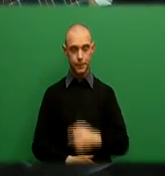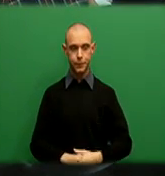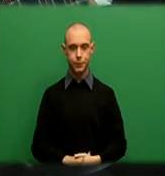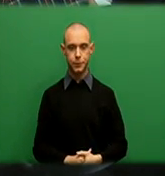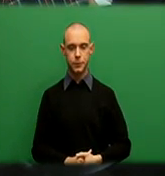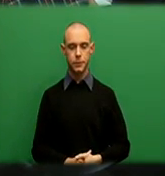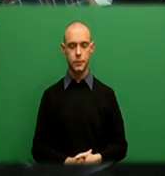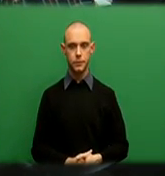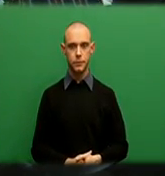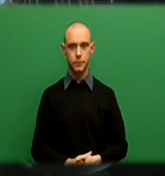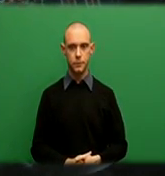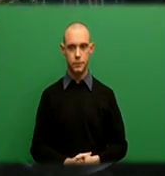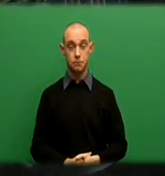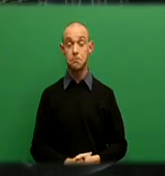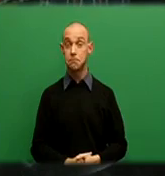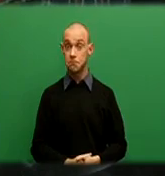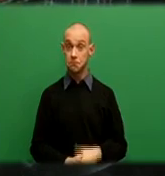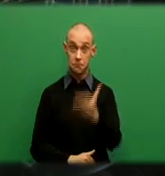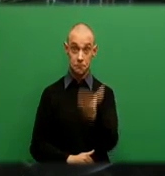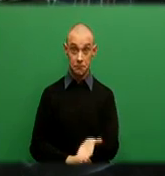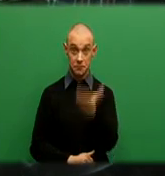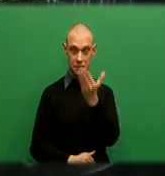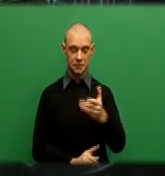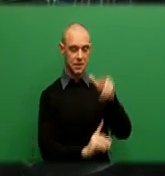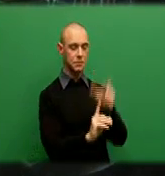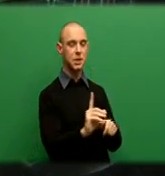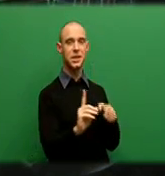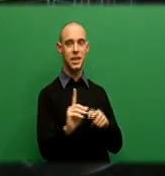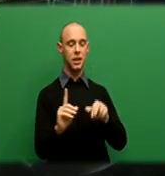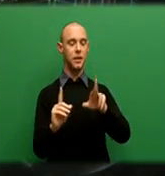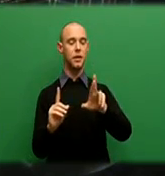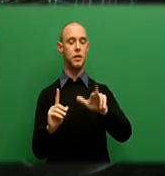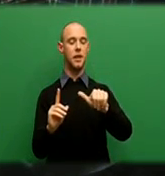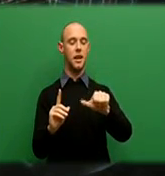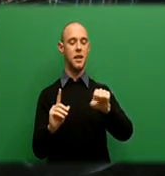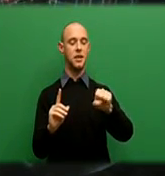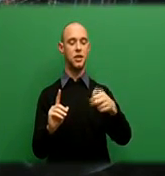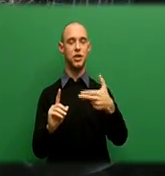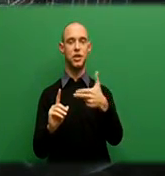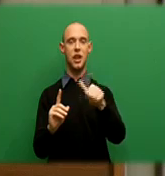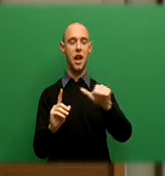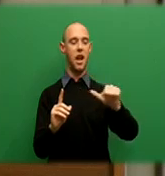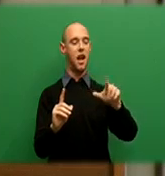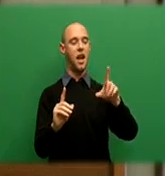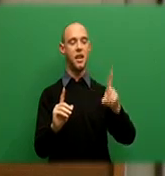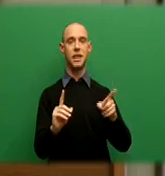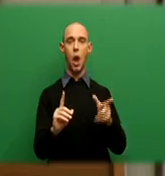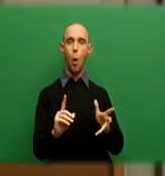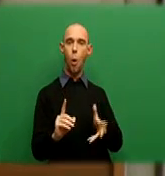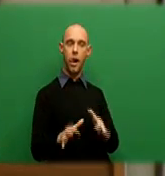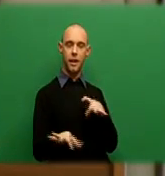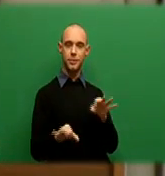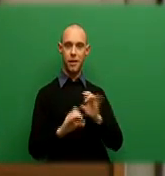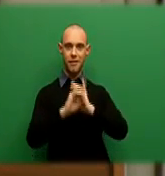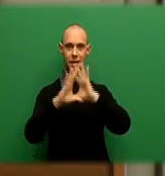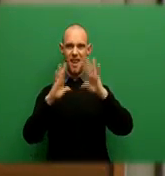Okay, Rashad, you are the modeler, my friend. You're going to have to deal with that modeling question. Mr. Minan, why